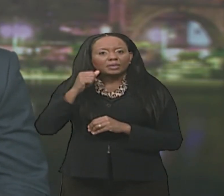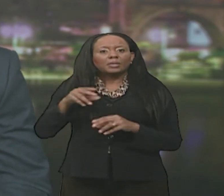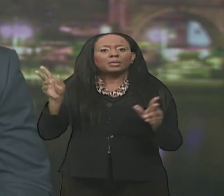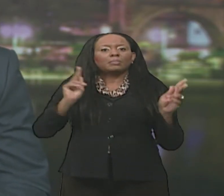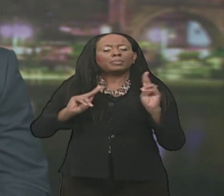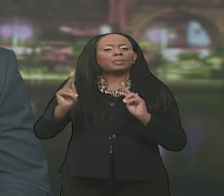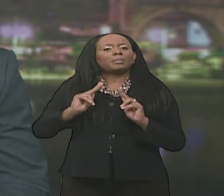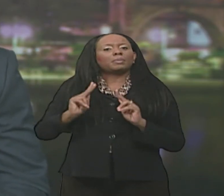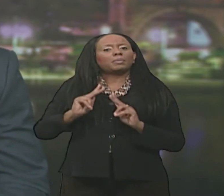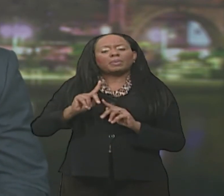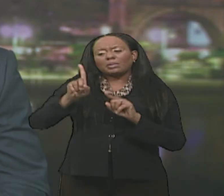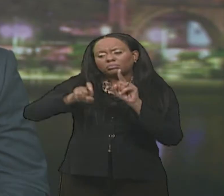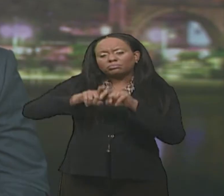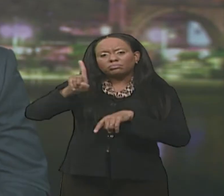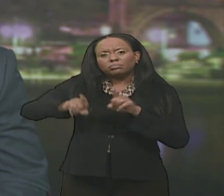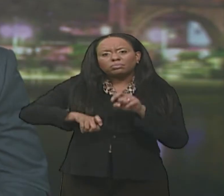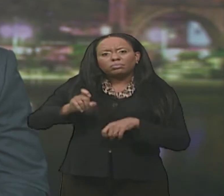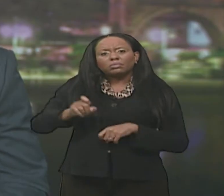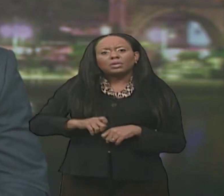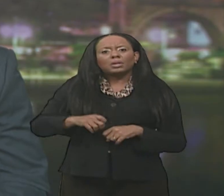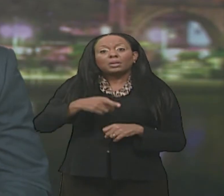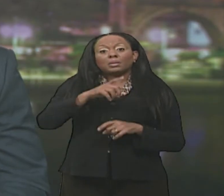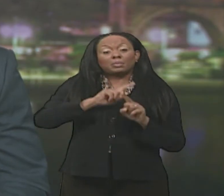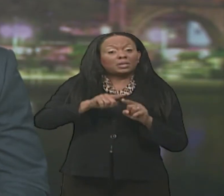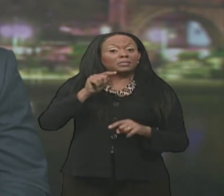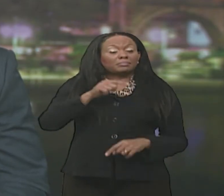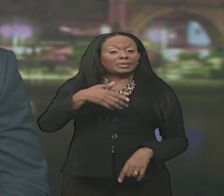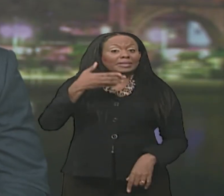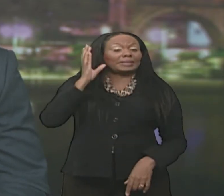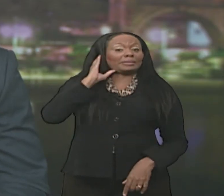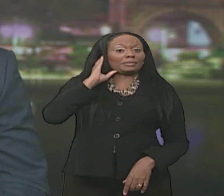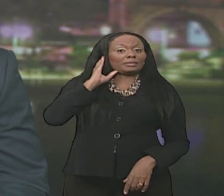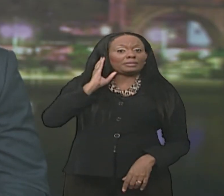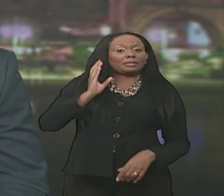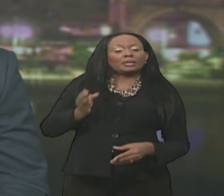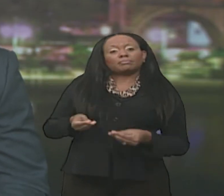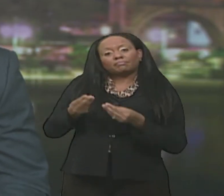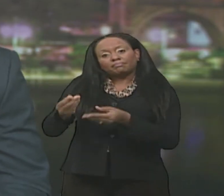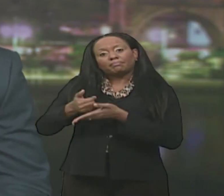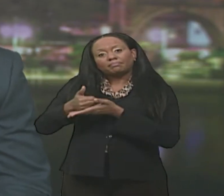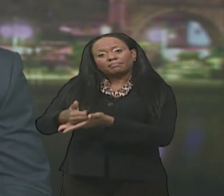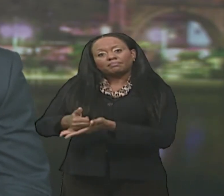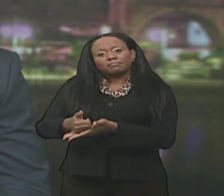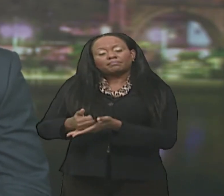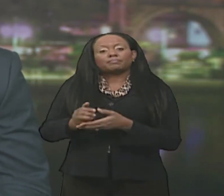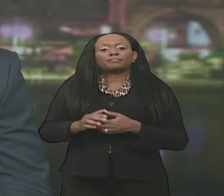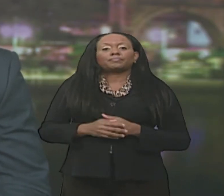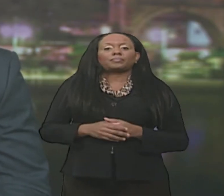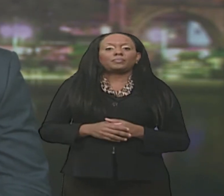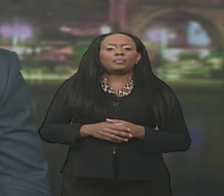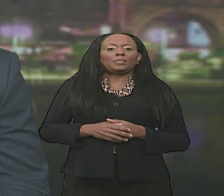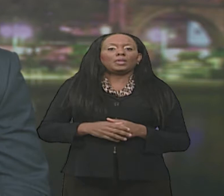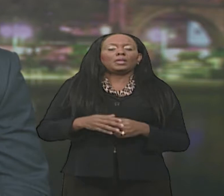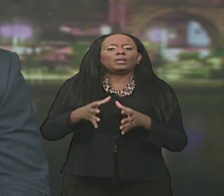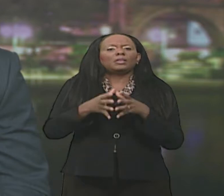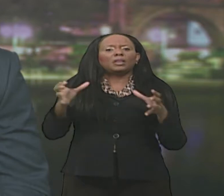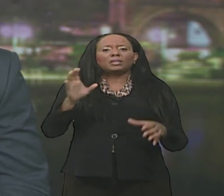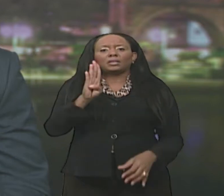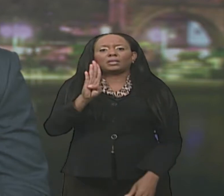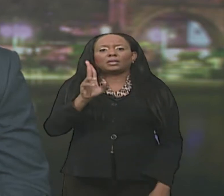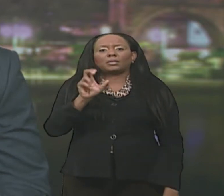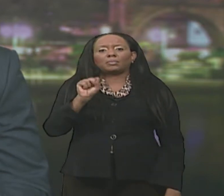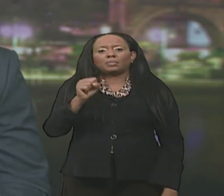to her as she has not only been listening but has been able to provide help. Several areas of the constituency have